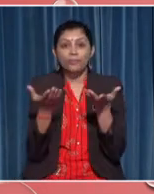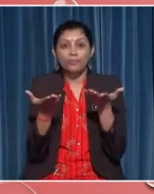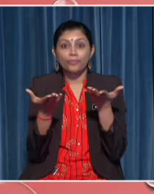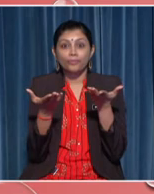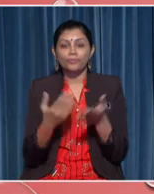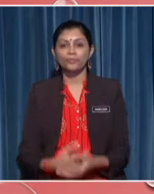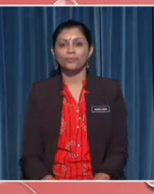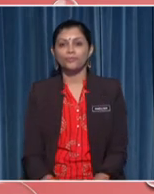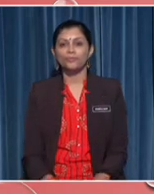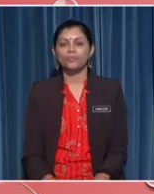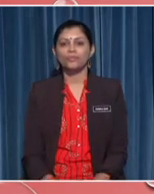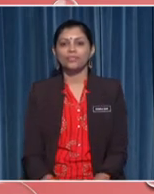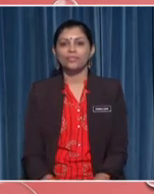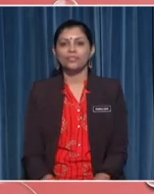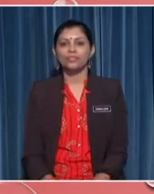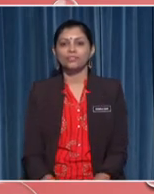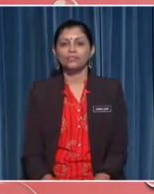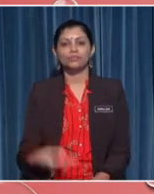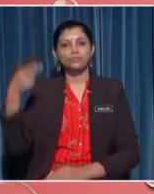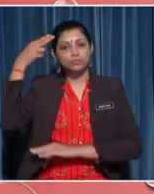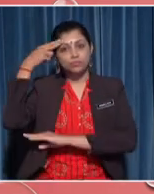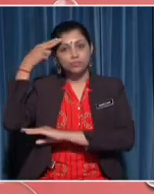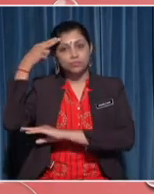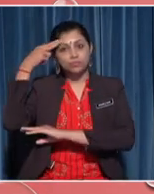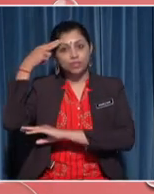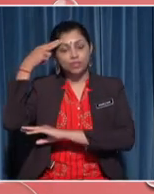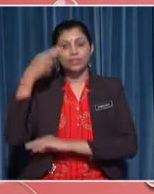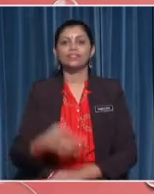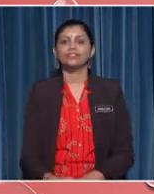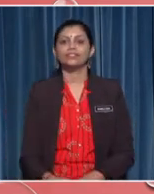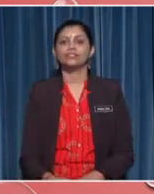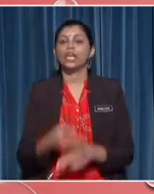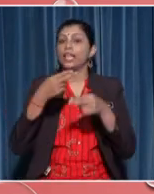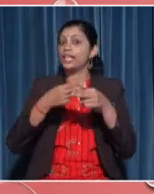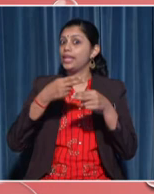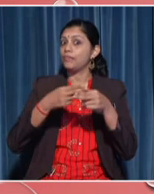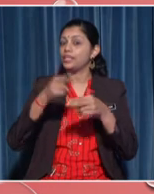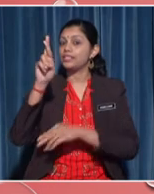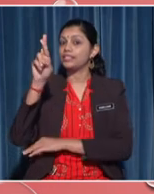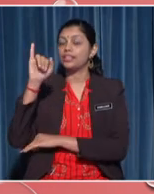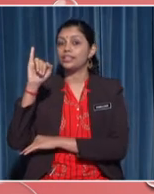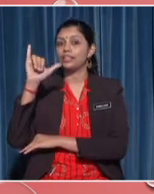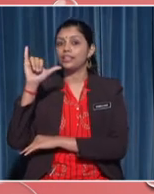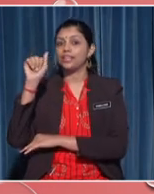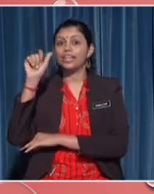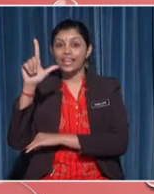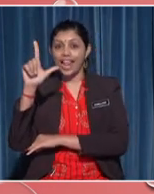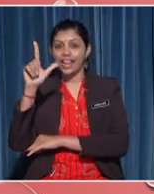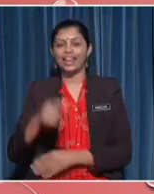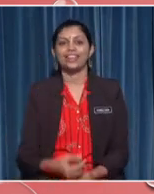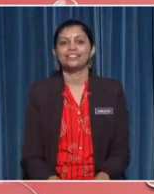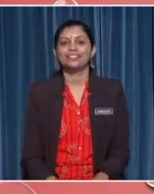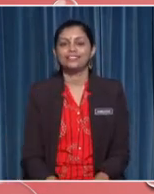Yes, it's come from Saudi Arabia and it is called riyal. Next,